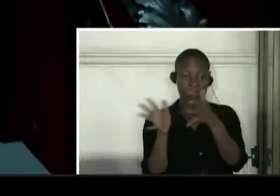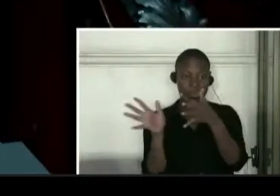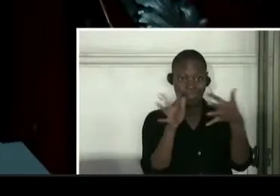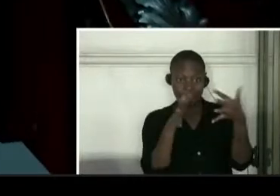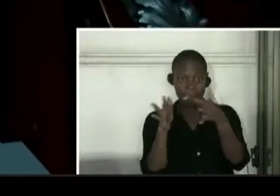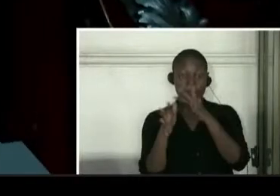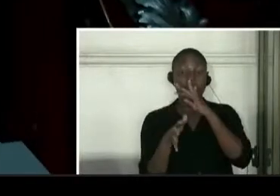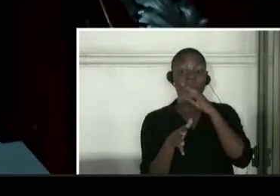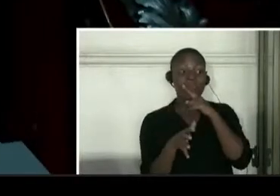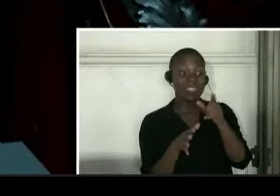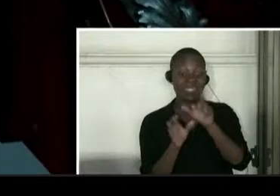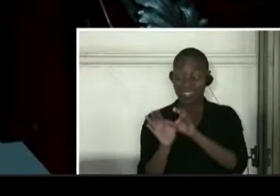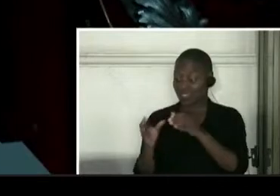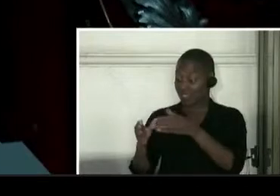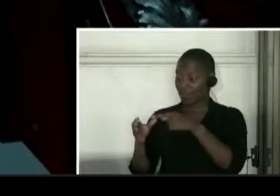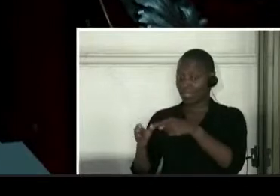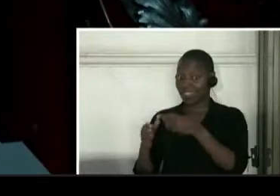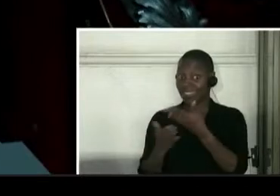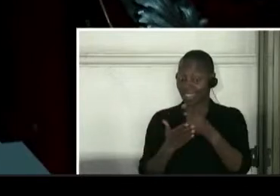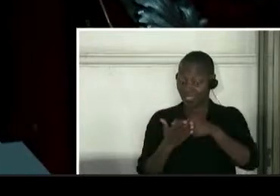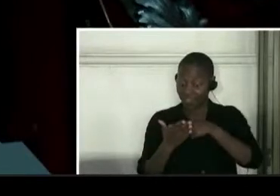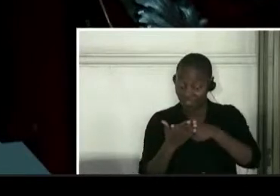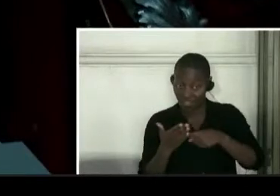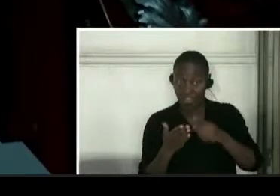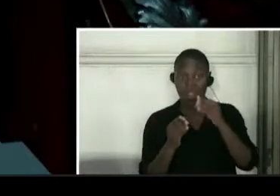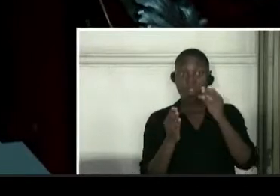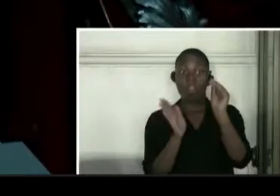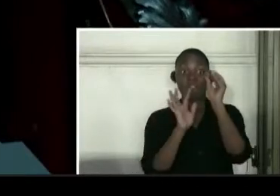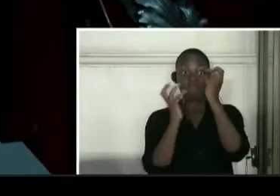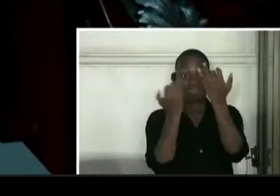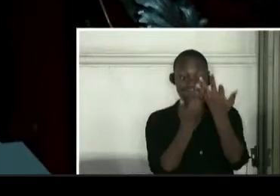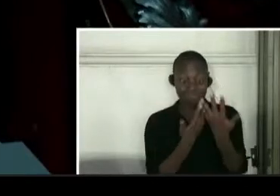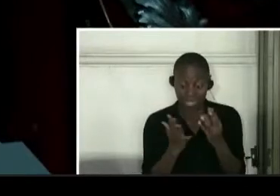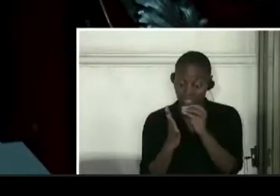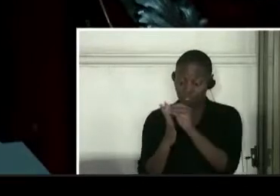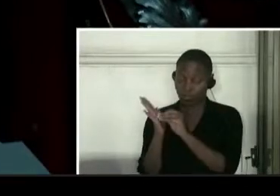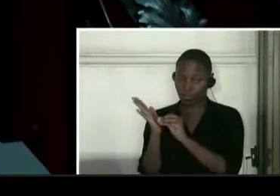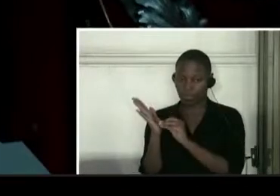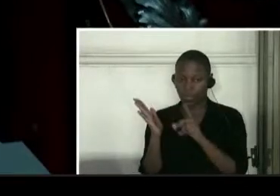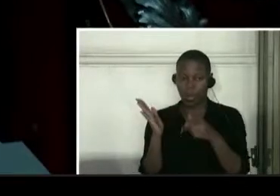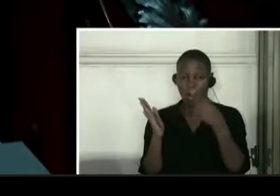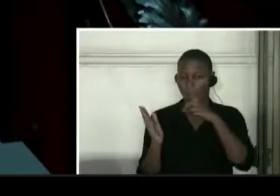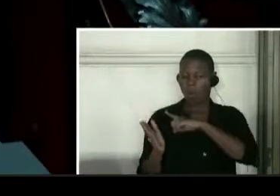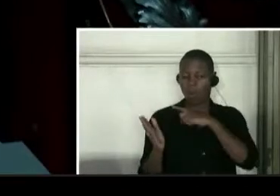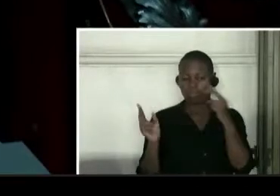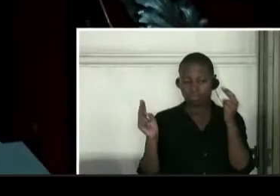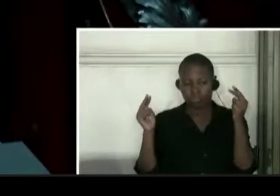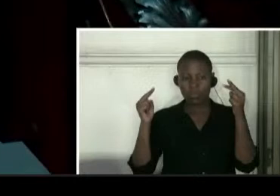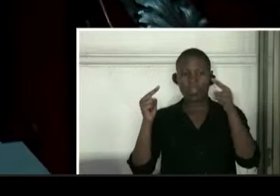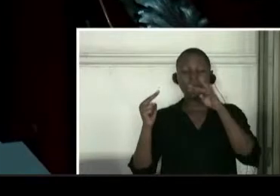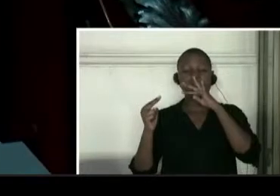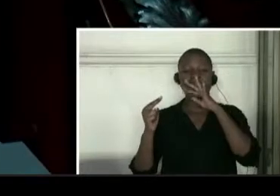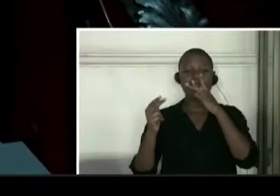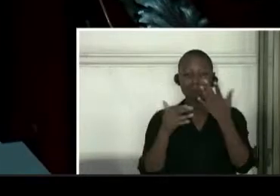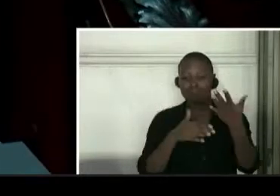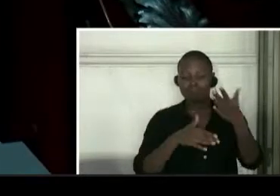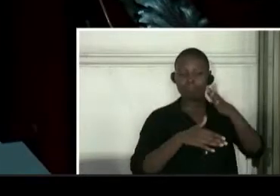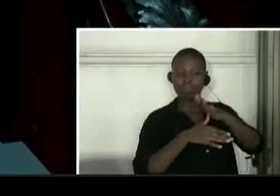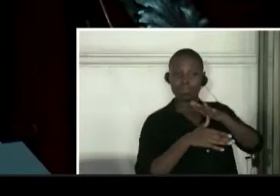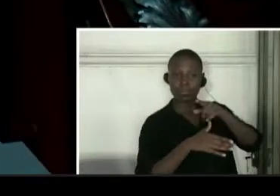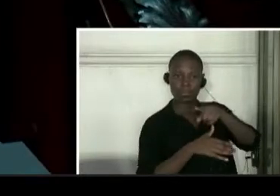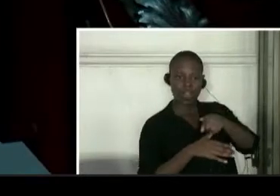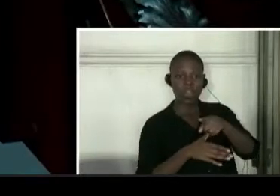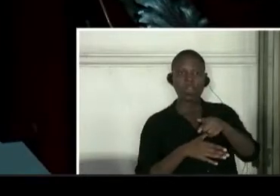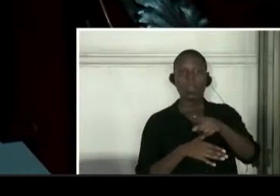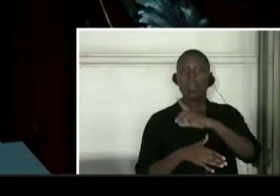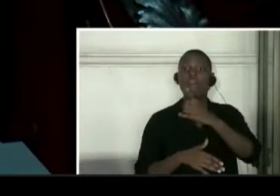not vote for the budget as they were of the view that since they had to reprioritize due to disaster, there will be